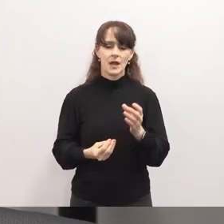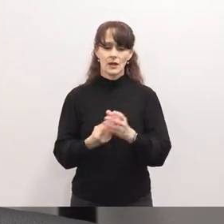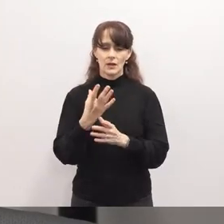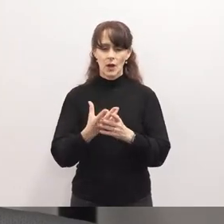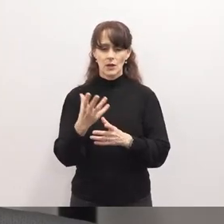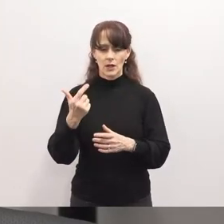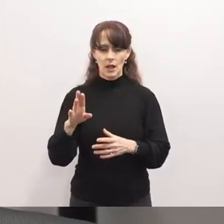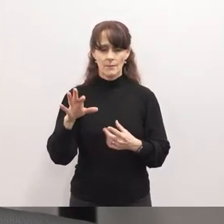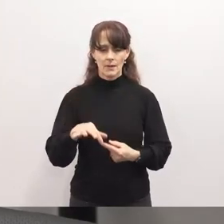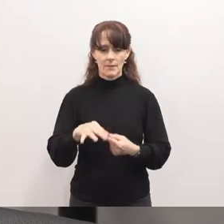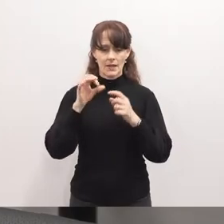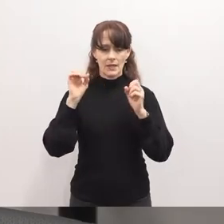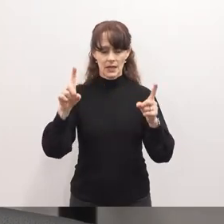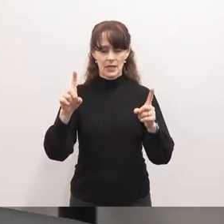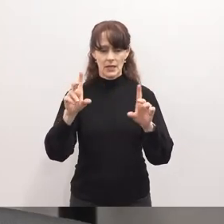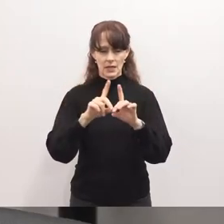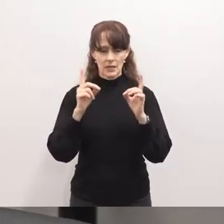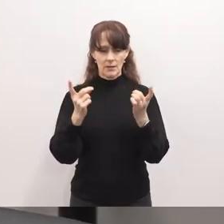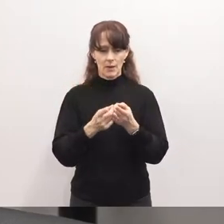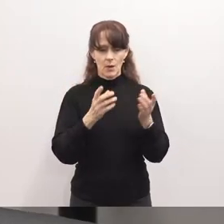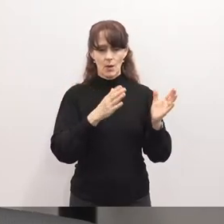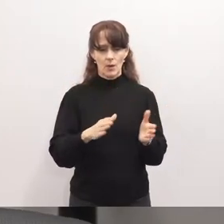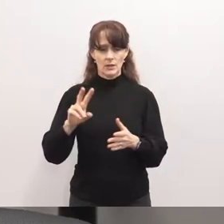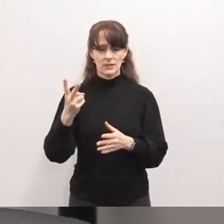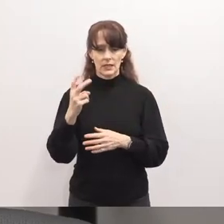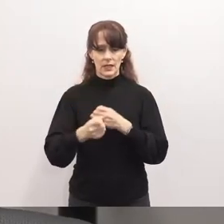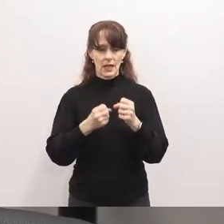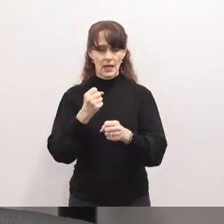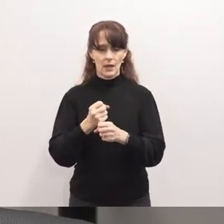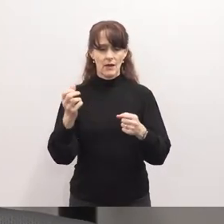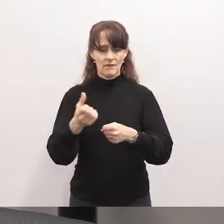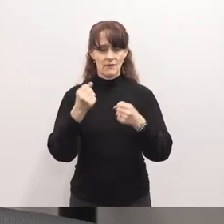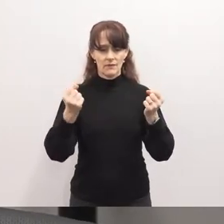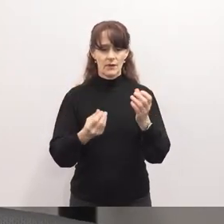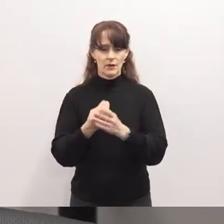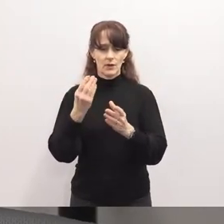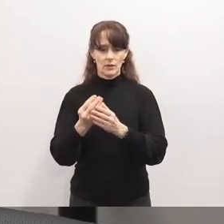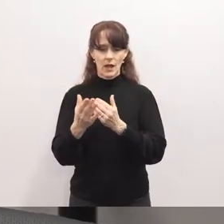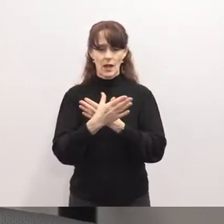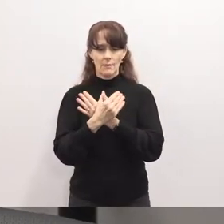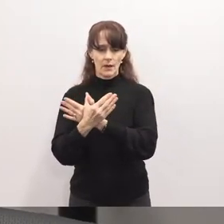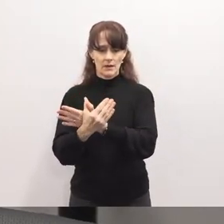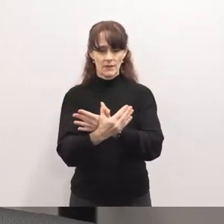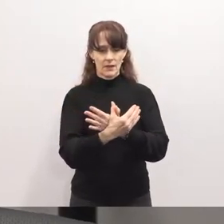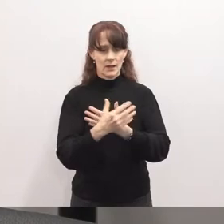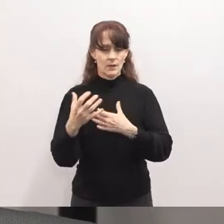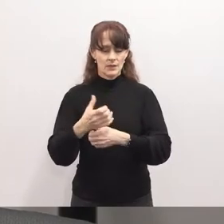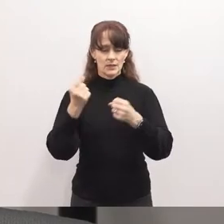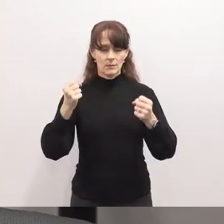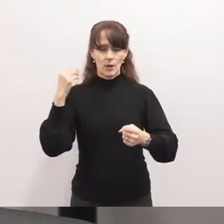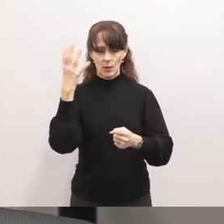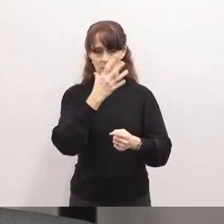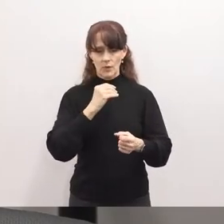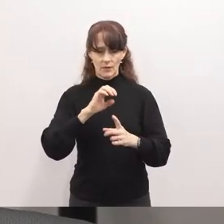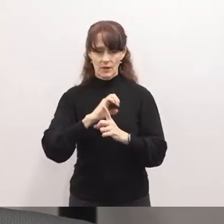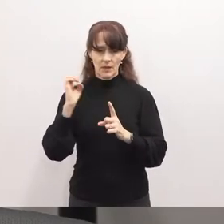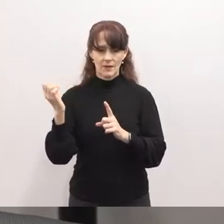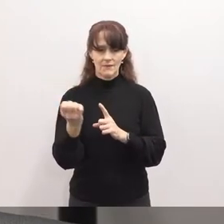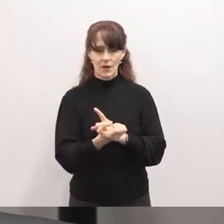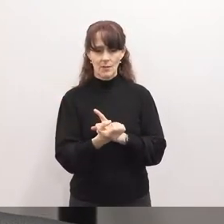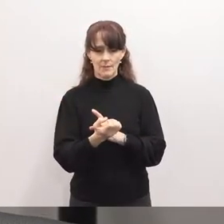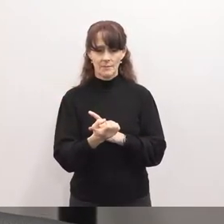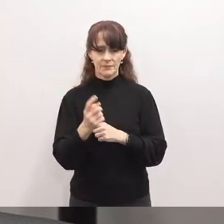Special Education Department are organizing their second annual Festival of Gardening and Butterflies, where we celebrate our beautiful environment.